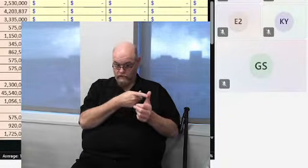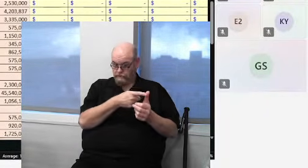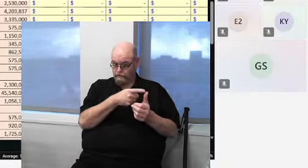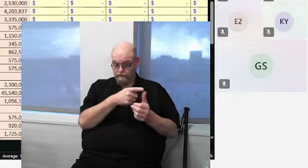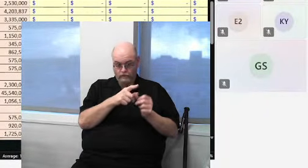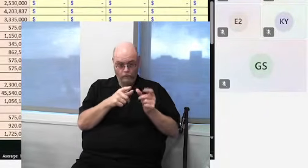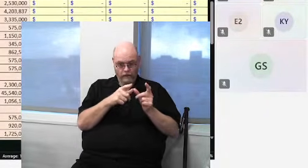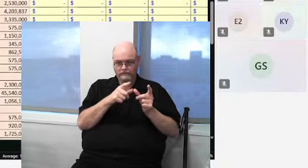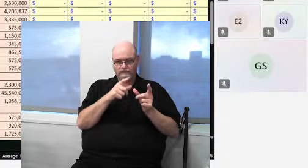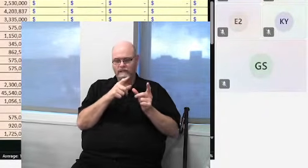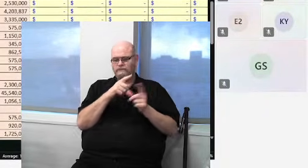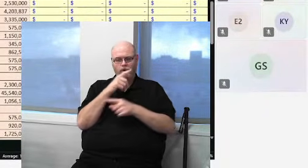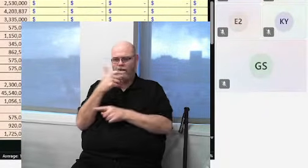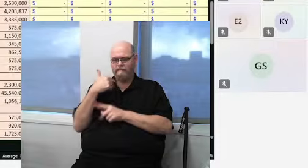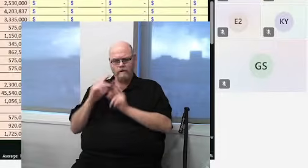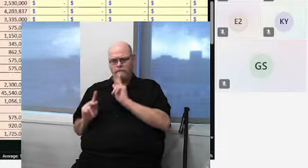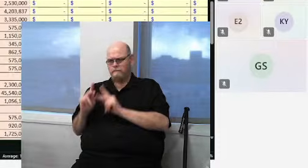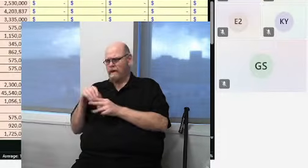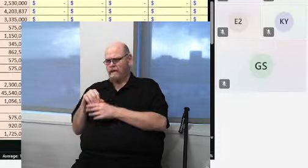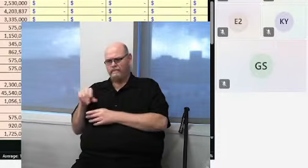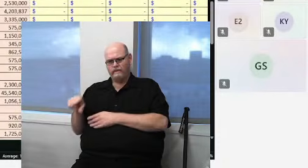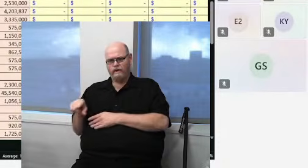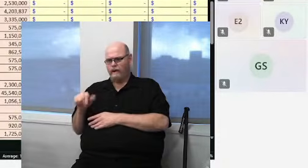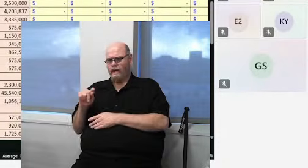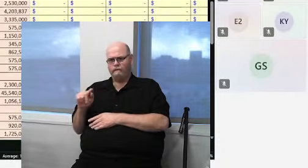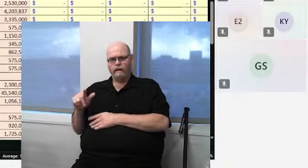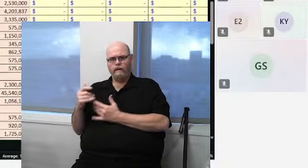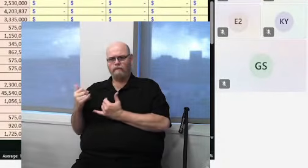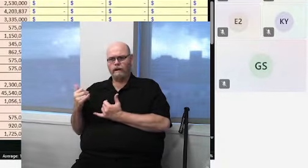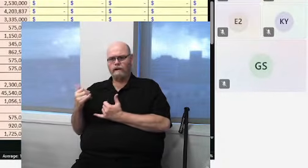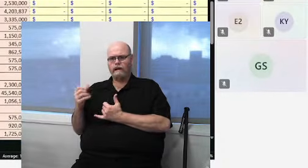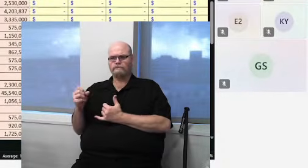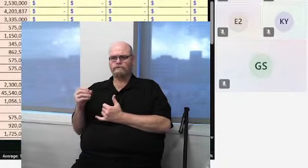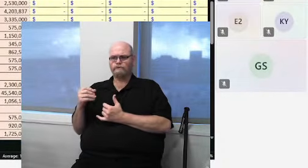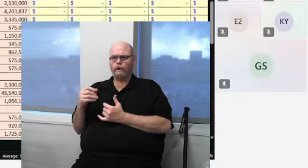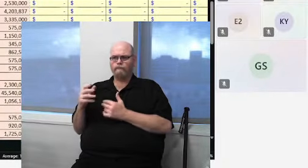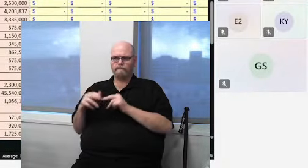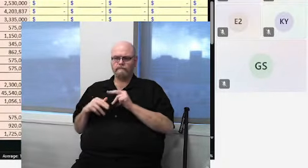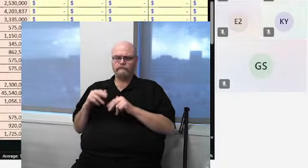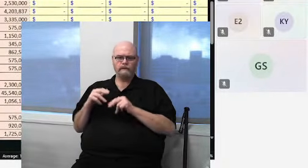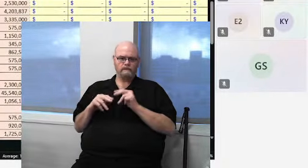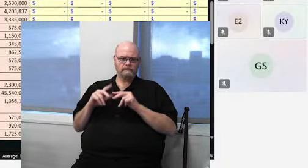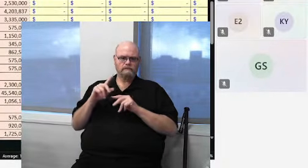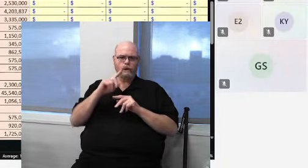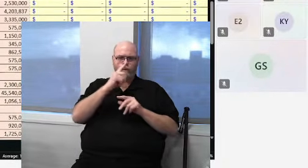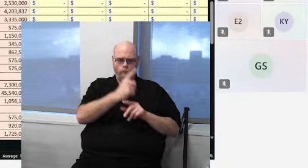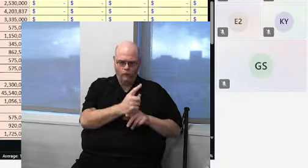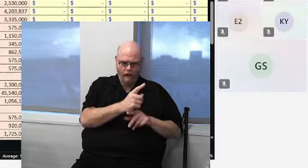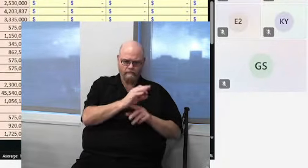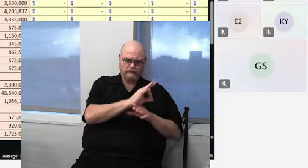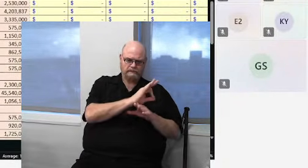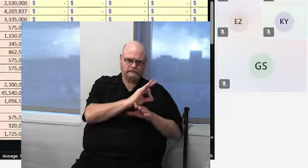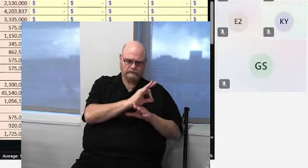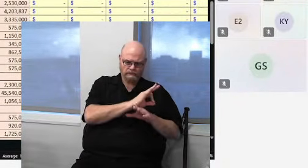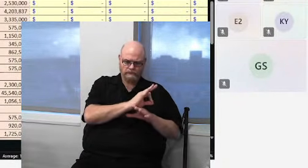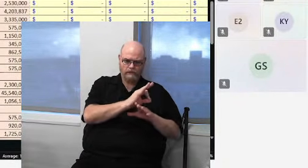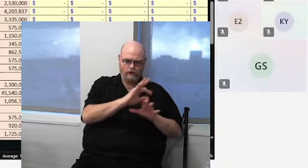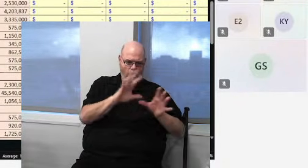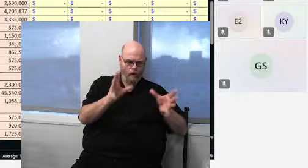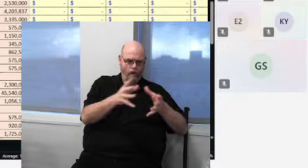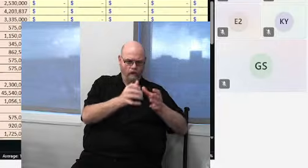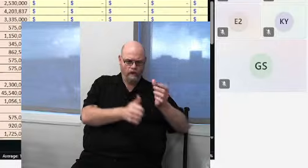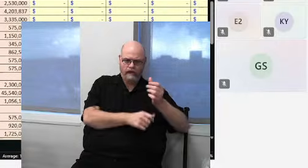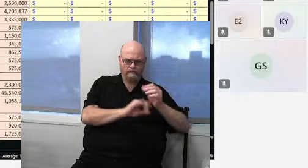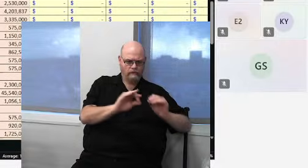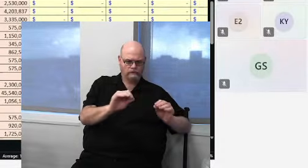a failure at the first location. It's not manned or anything along that matter. So you are physically operating solely out of the one